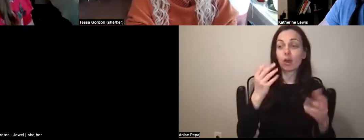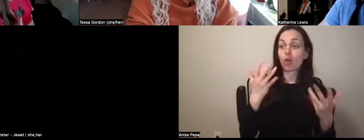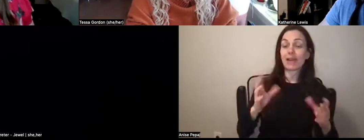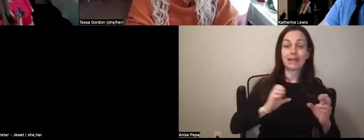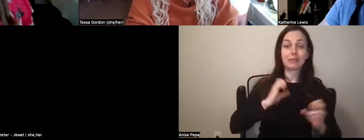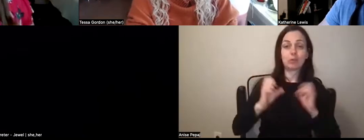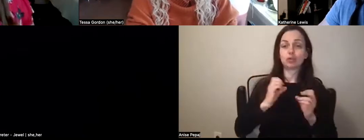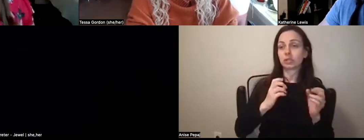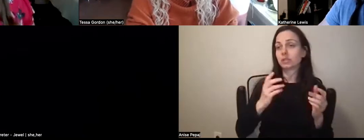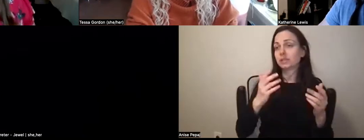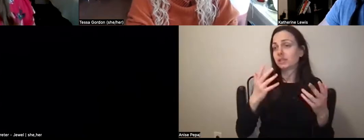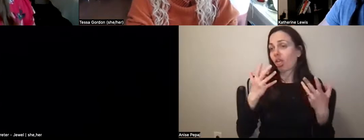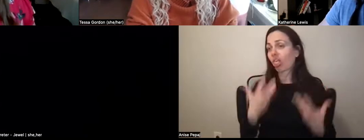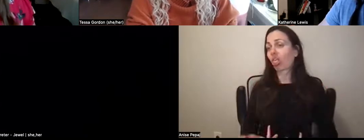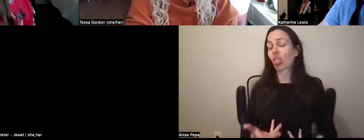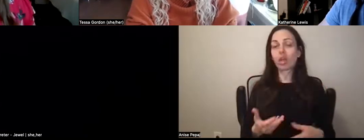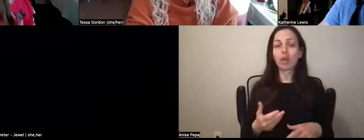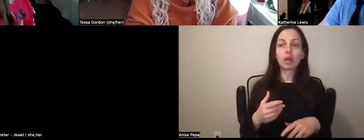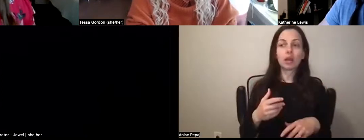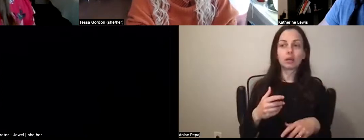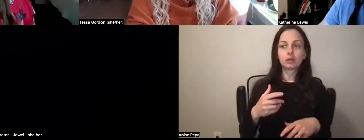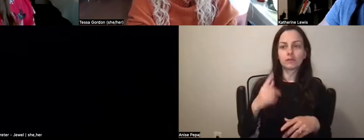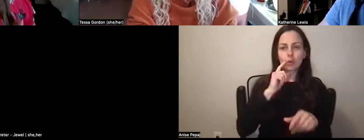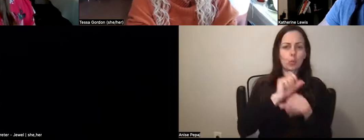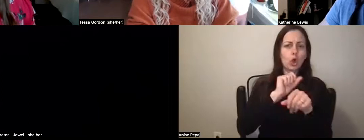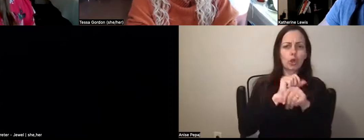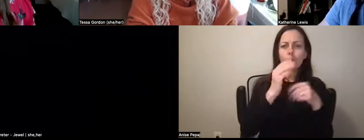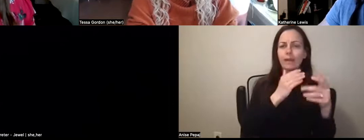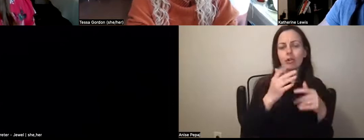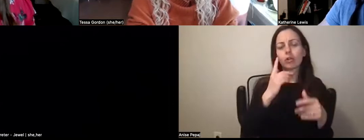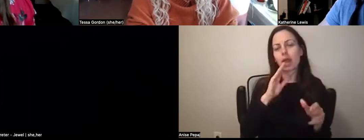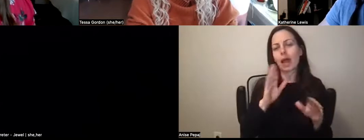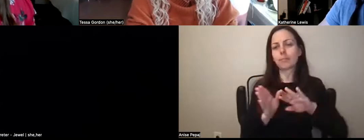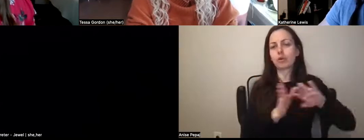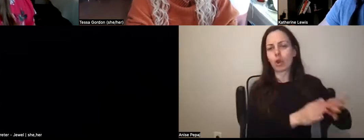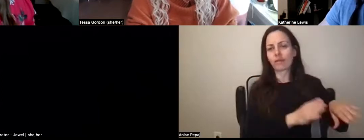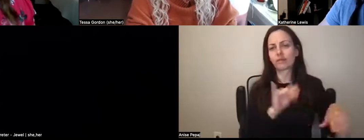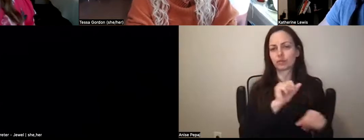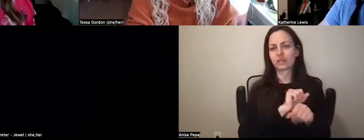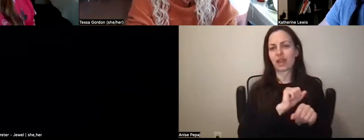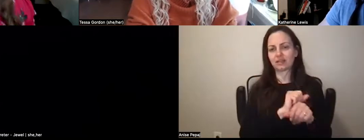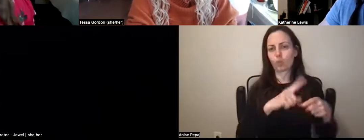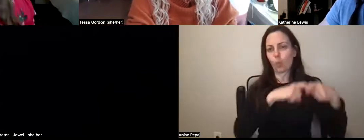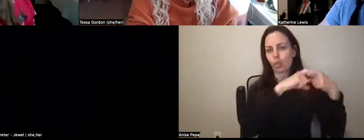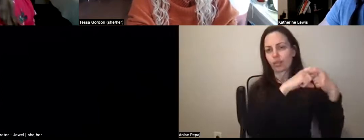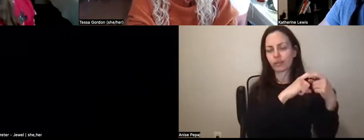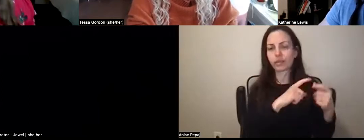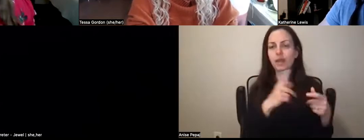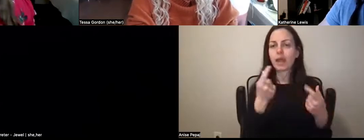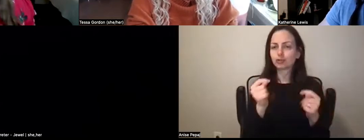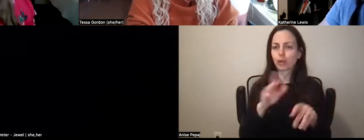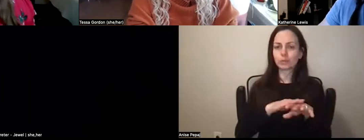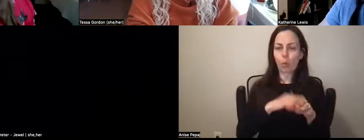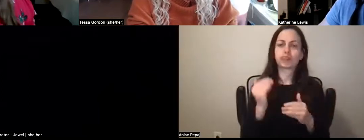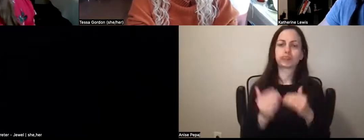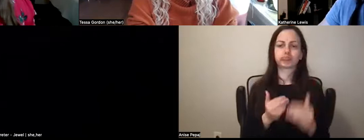other things, you know, I put off some of those tasks. So I really try to pace myself and do those types